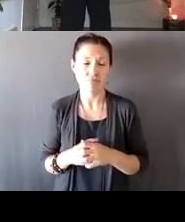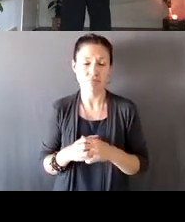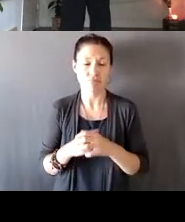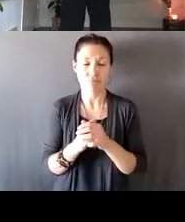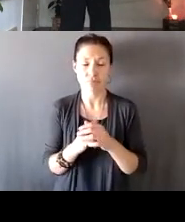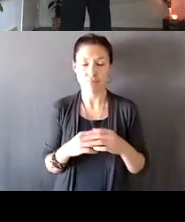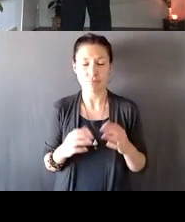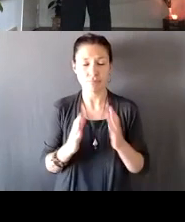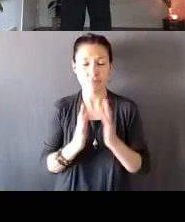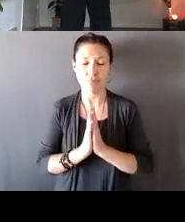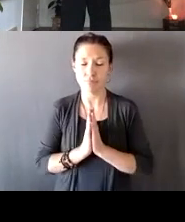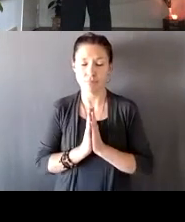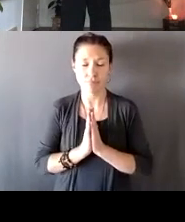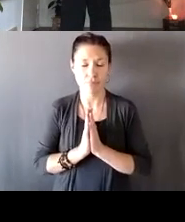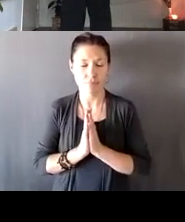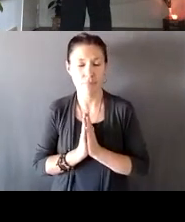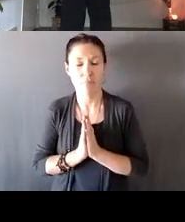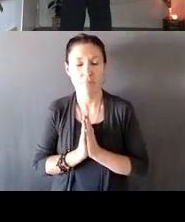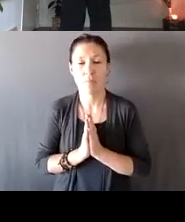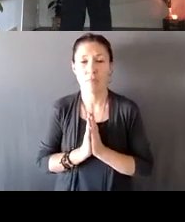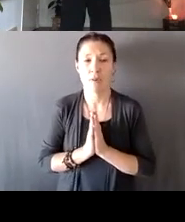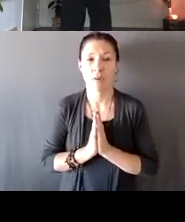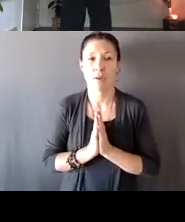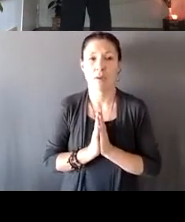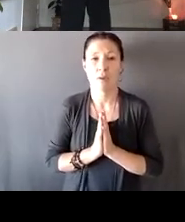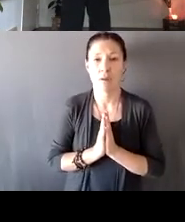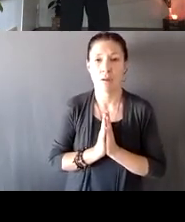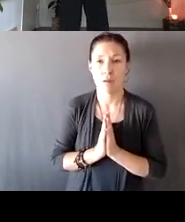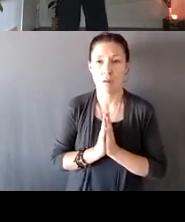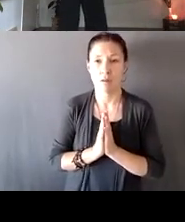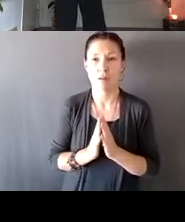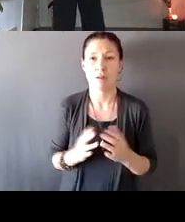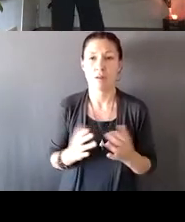And now gather the light